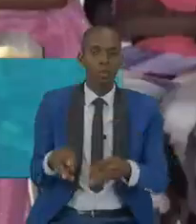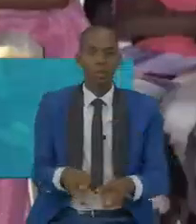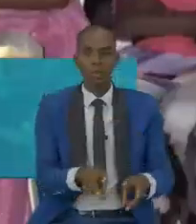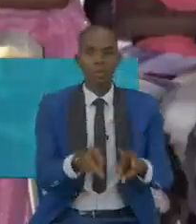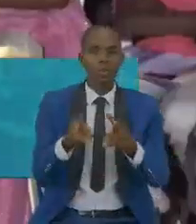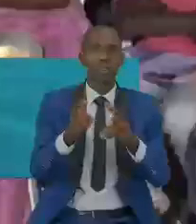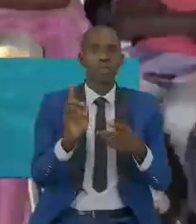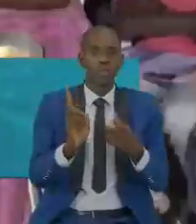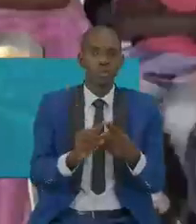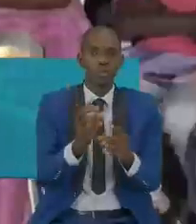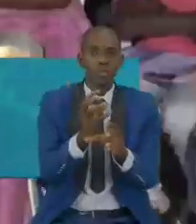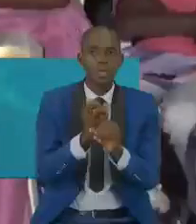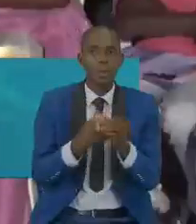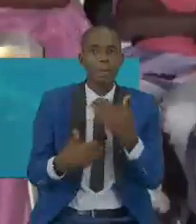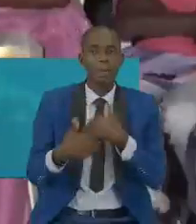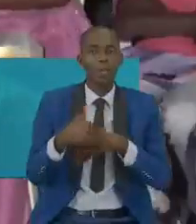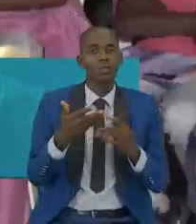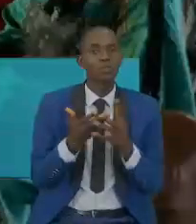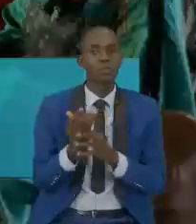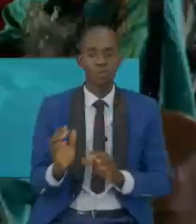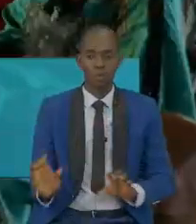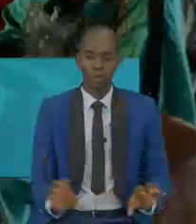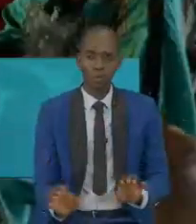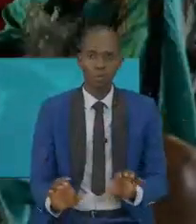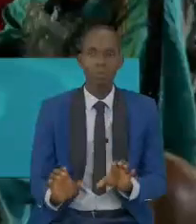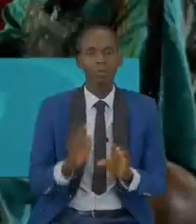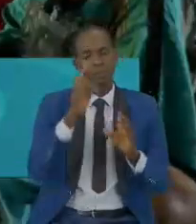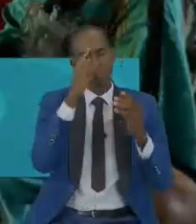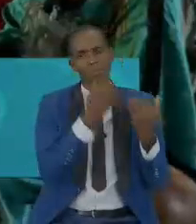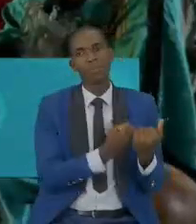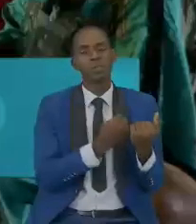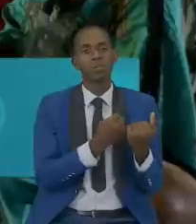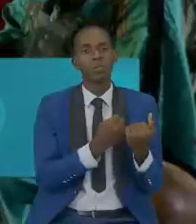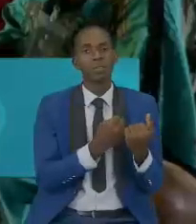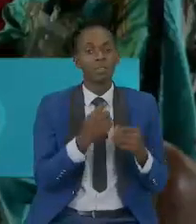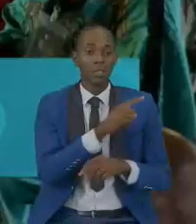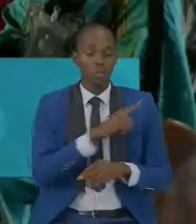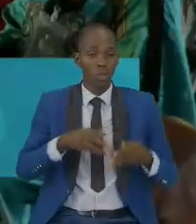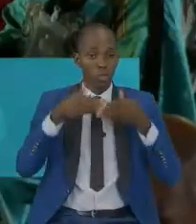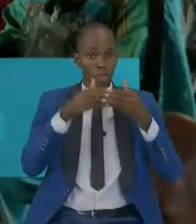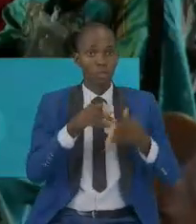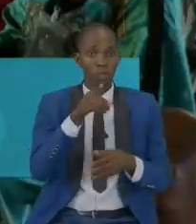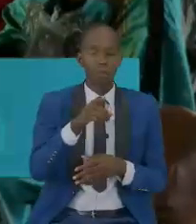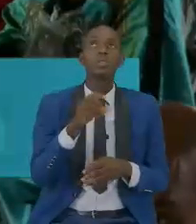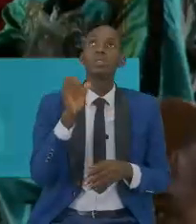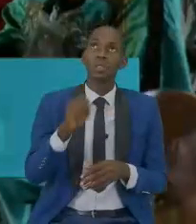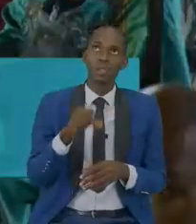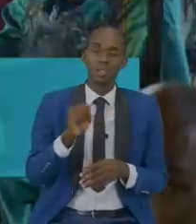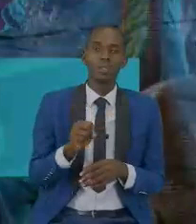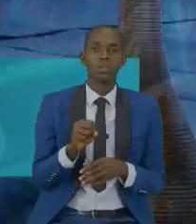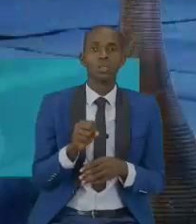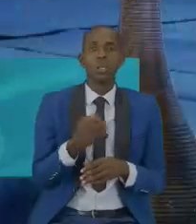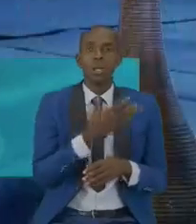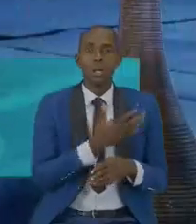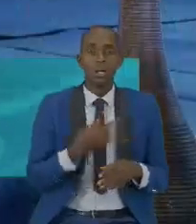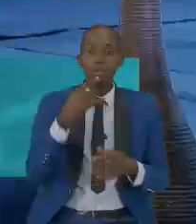through active faith. The Lord guides you, says, yes, I love you still, and I want